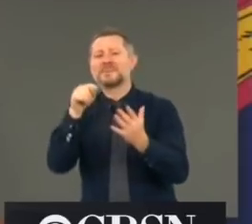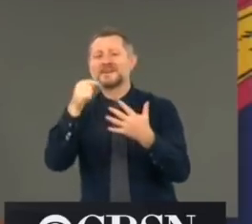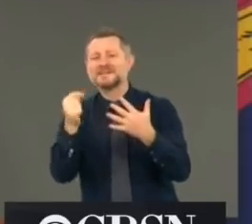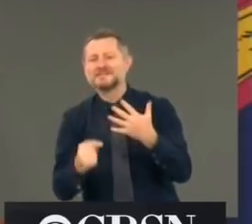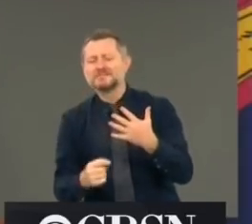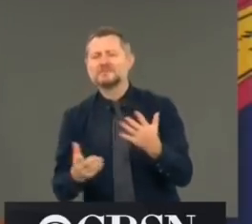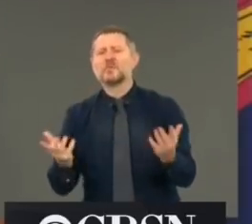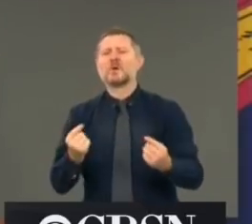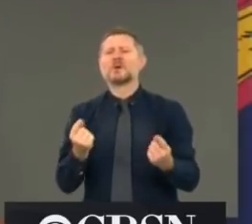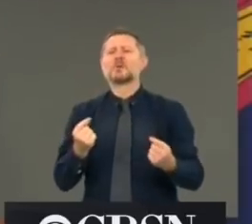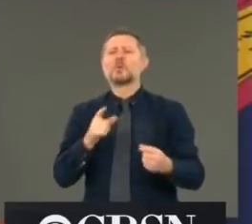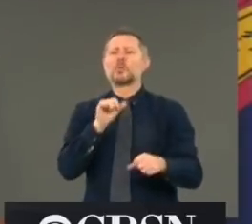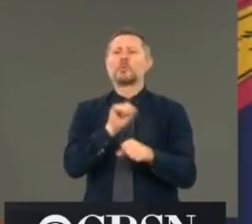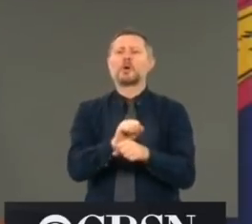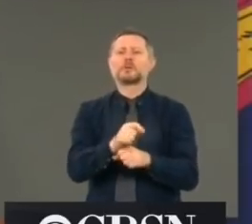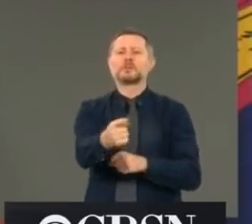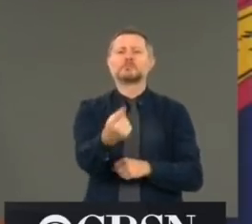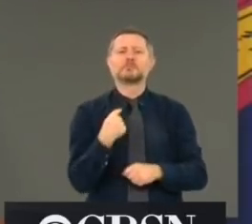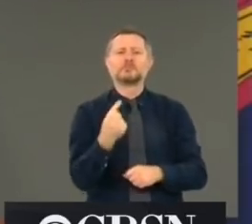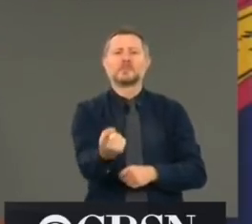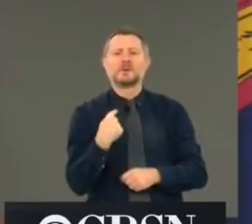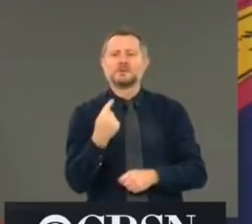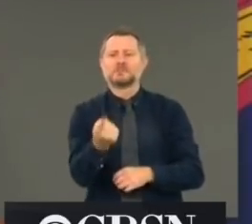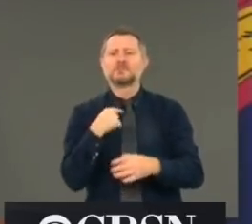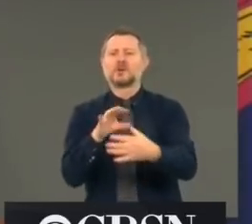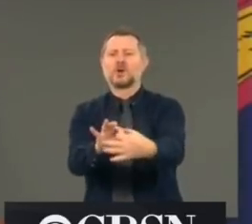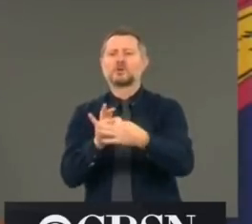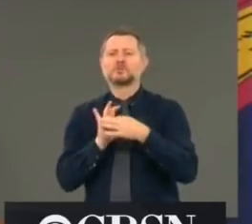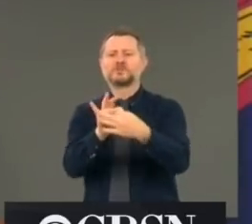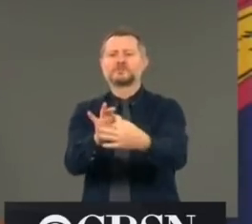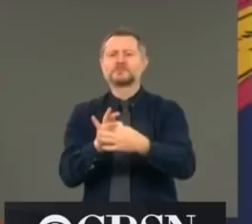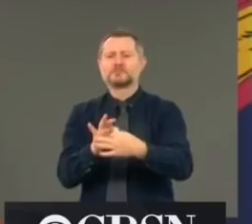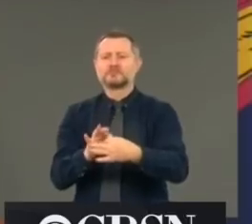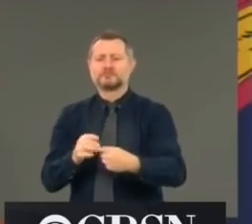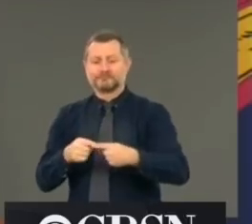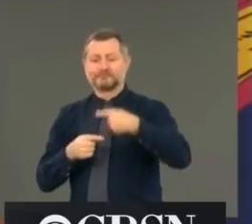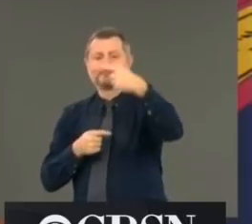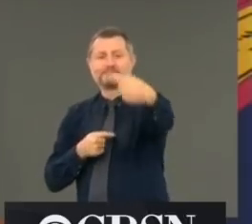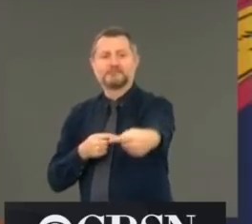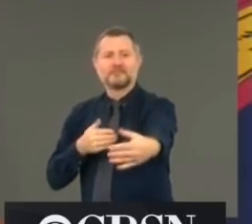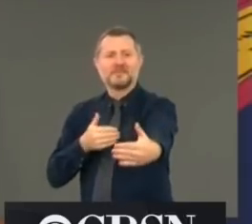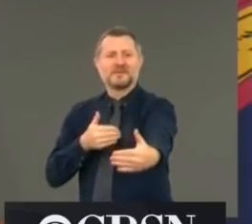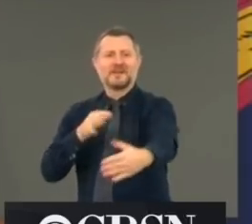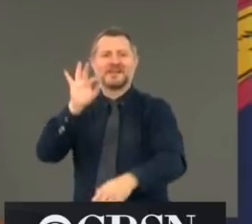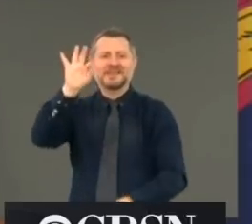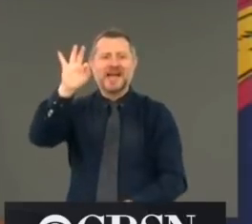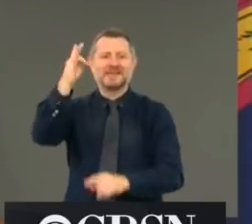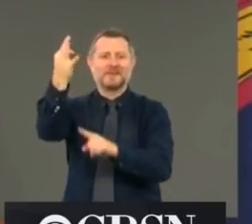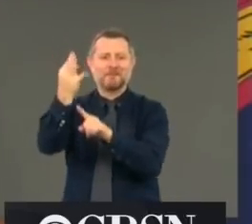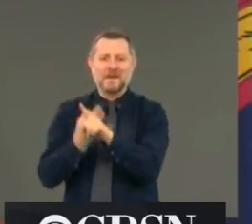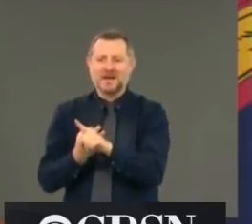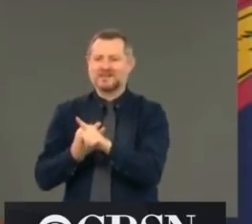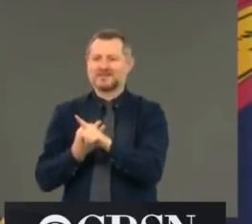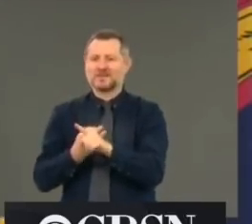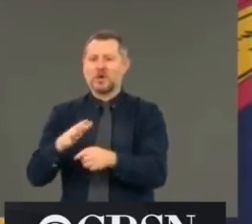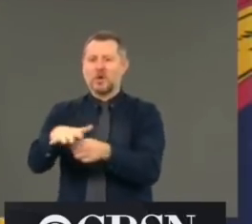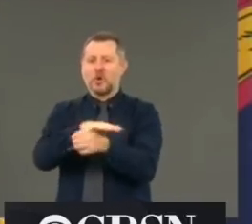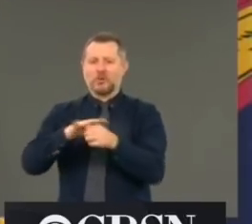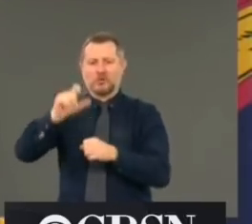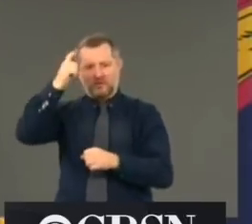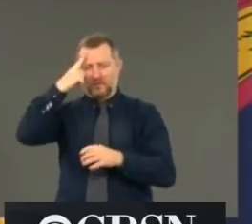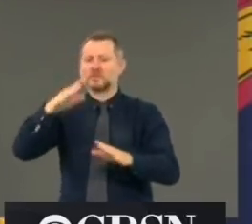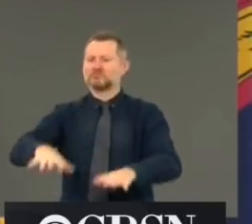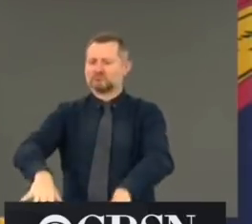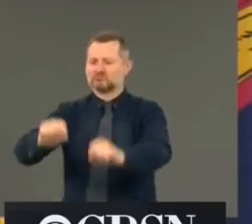We design it together. We have 9 months to do it. The local government convenes it. The local